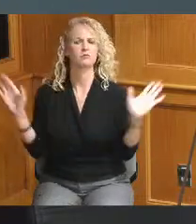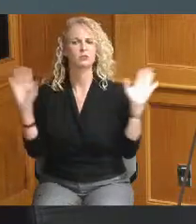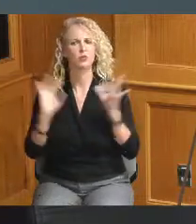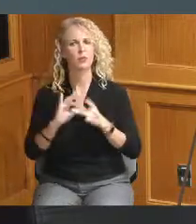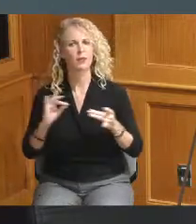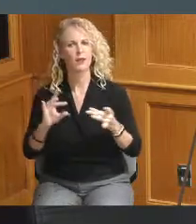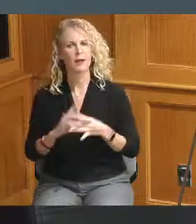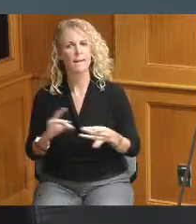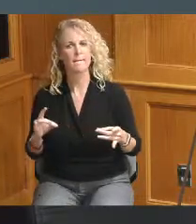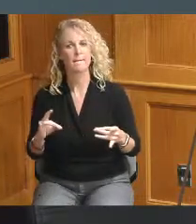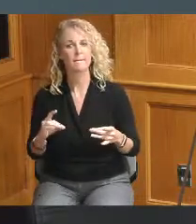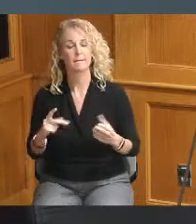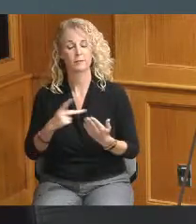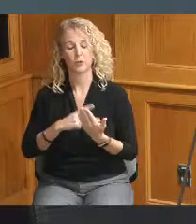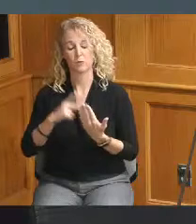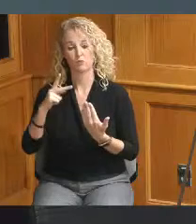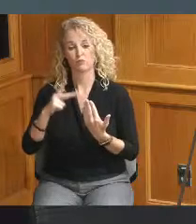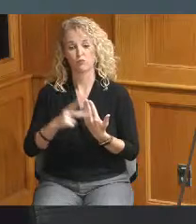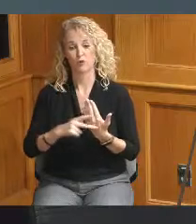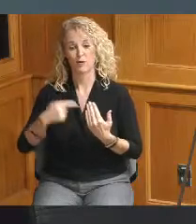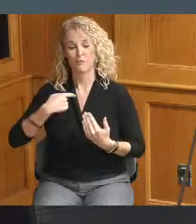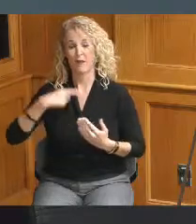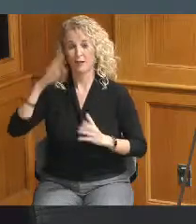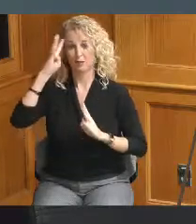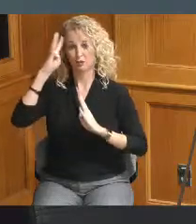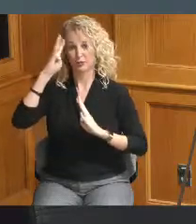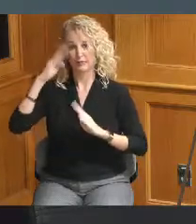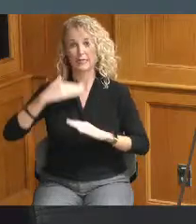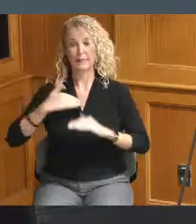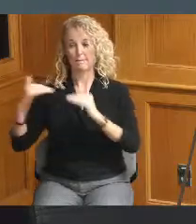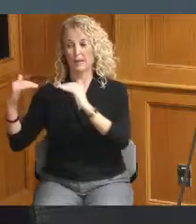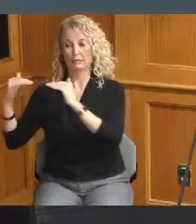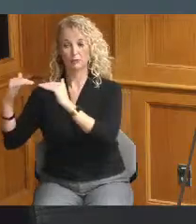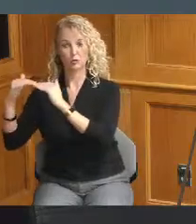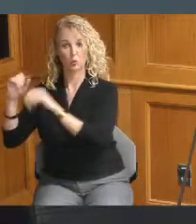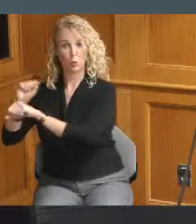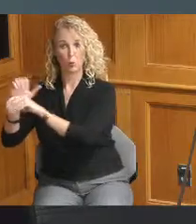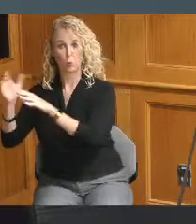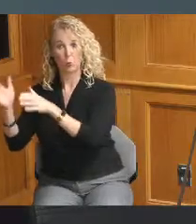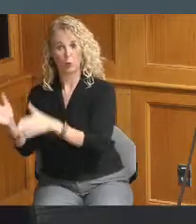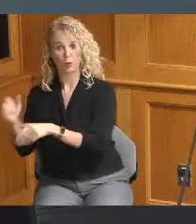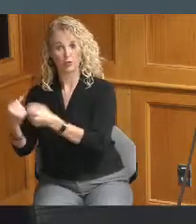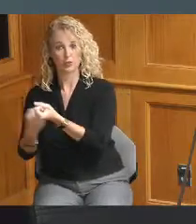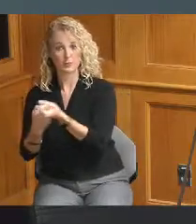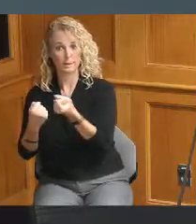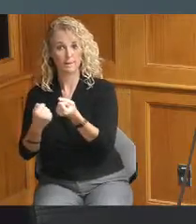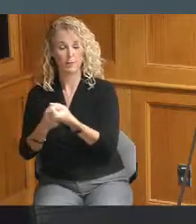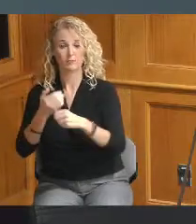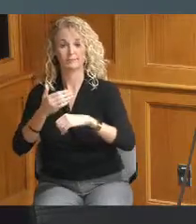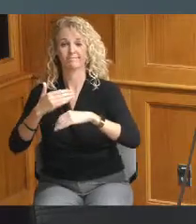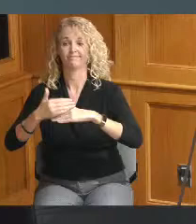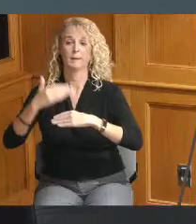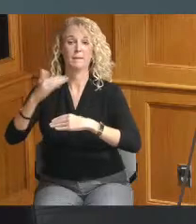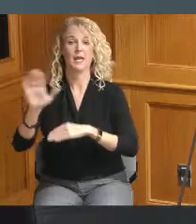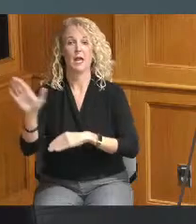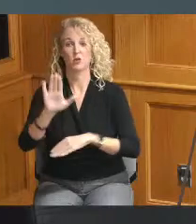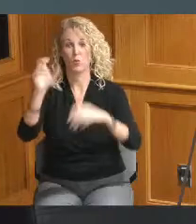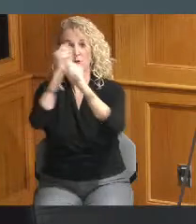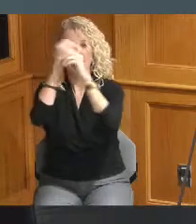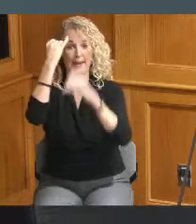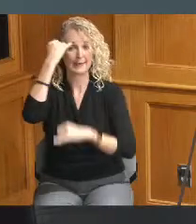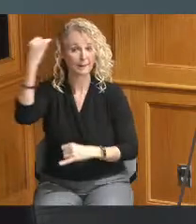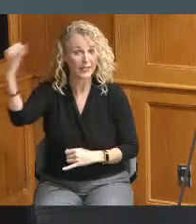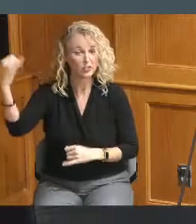comment. Program that I created and that my colleagues supported, Beyond Your Imagination, for